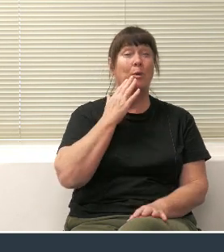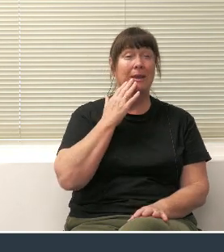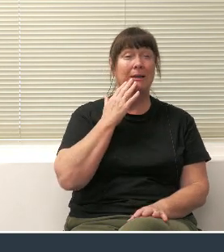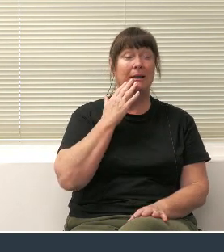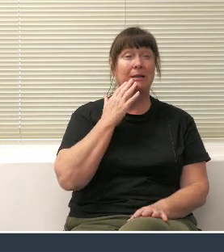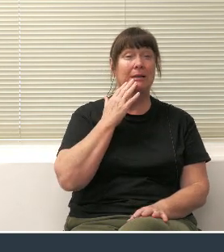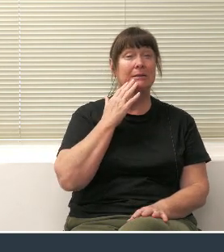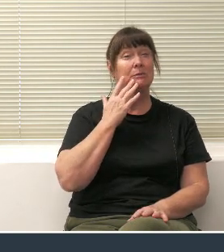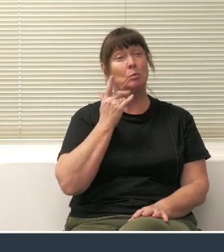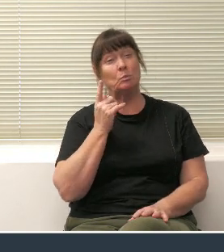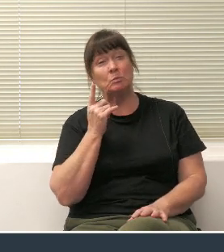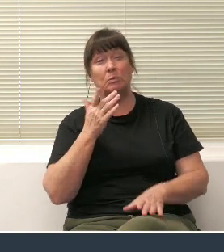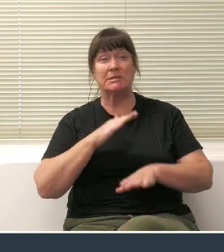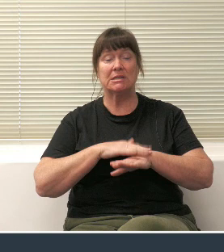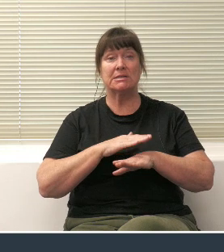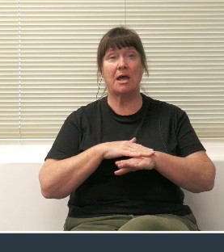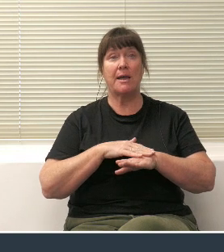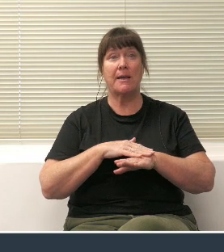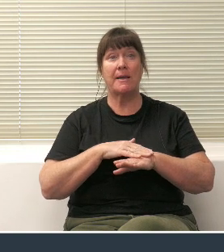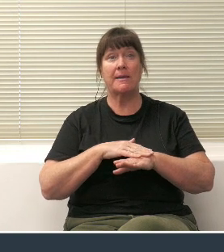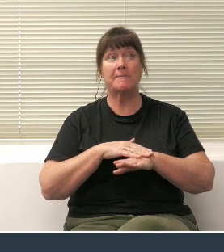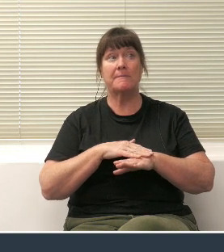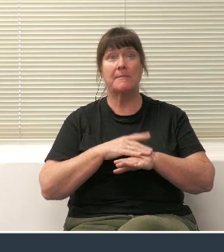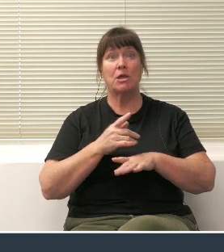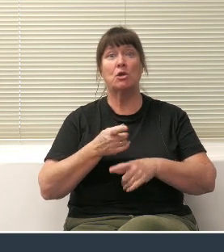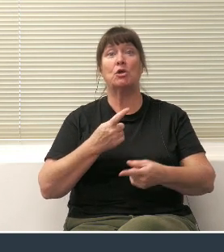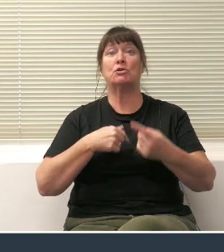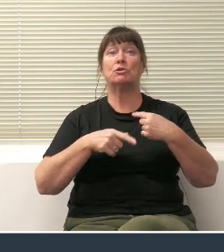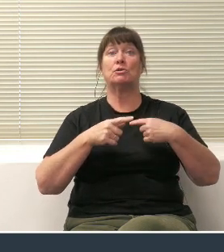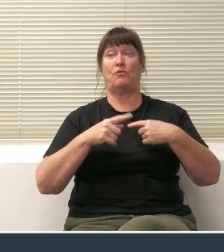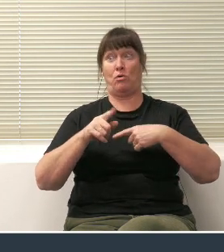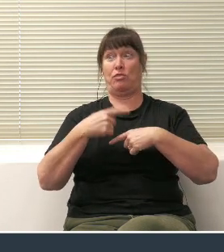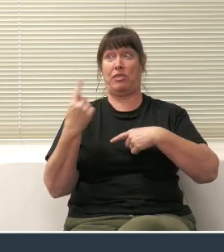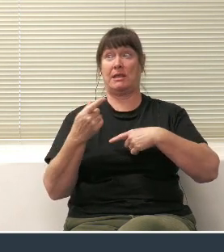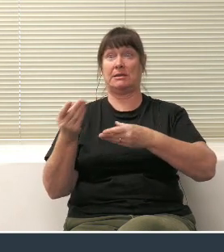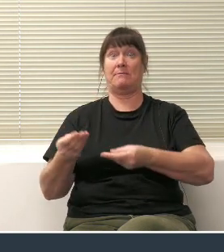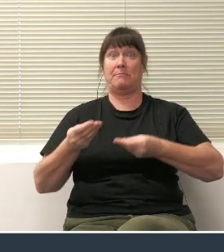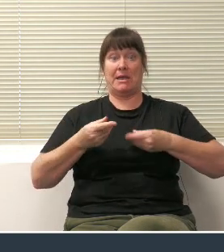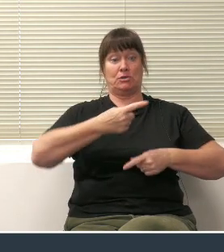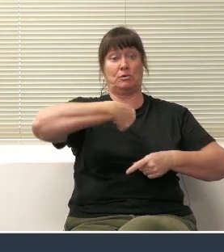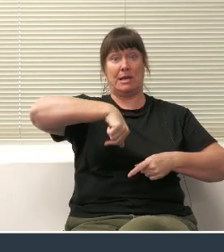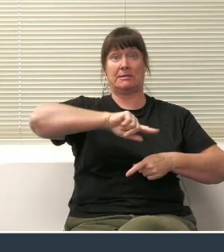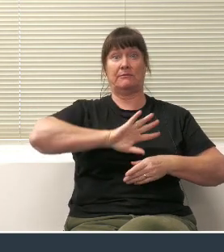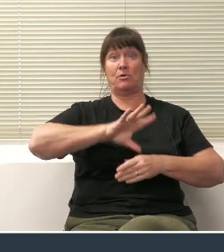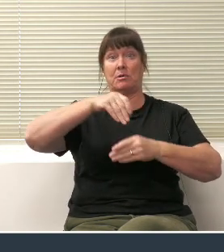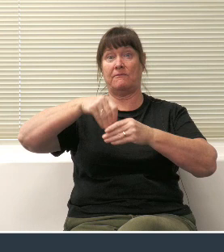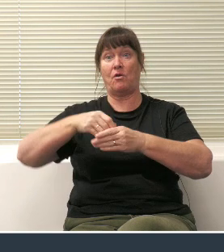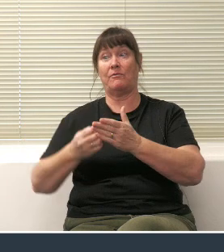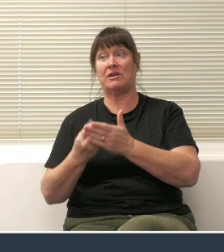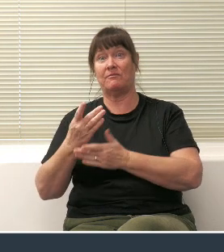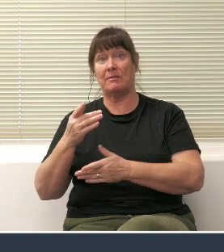the time that you would, I think, in terms of coming back to us for our involvement in the development of